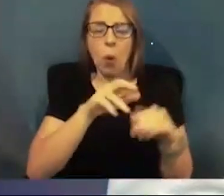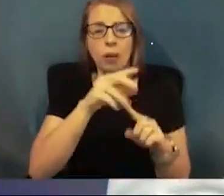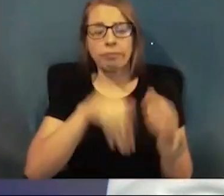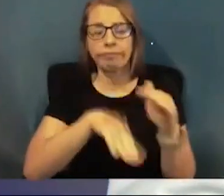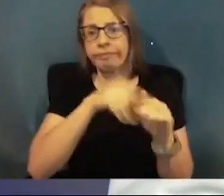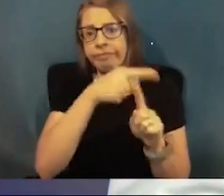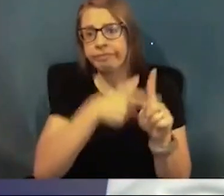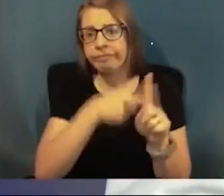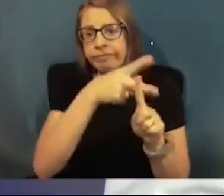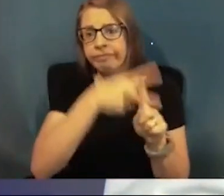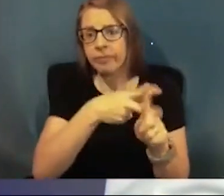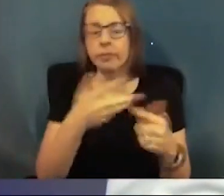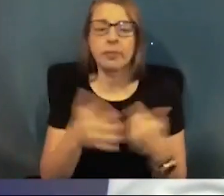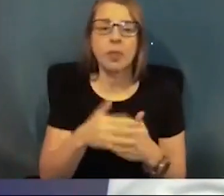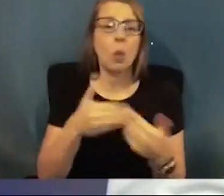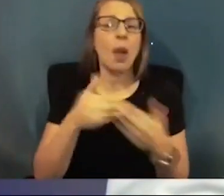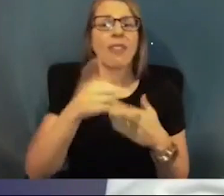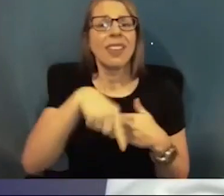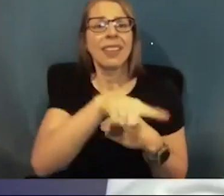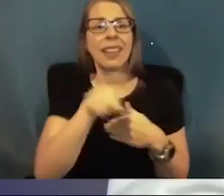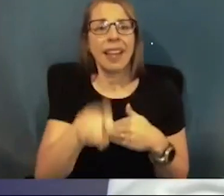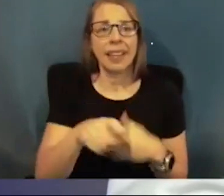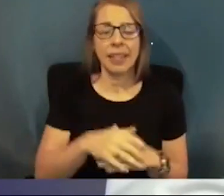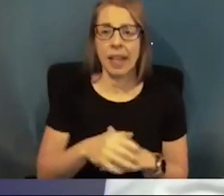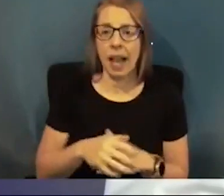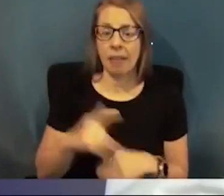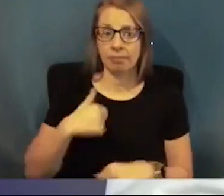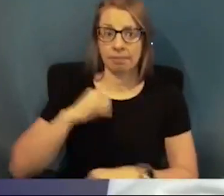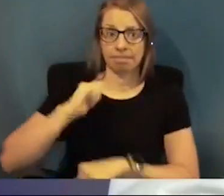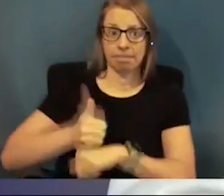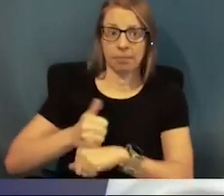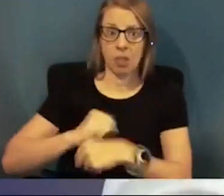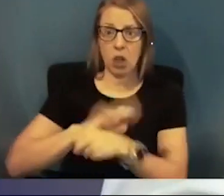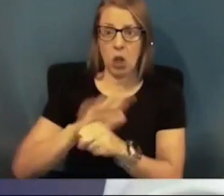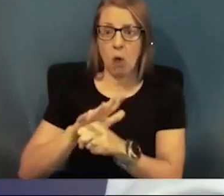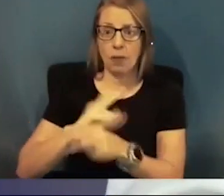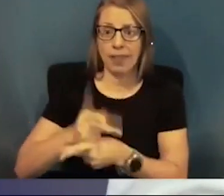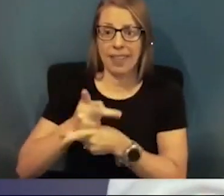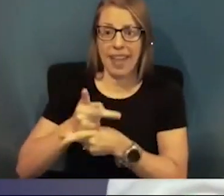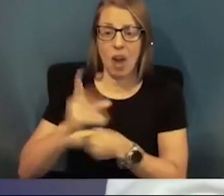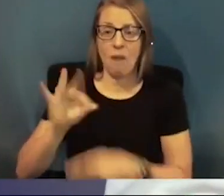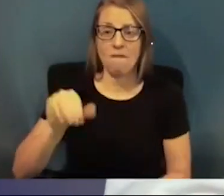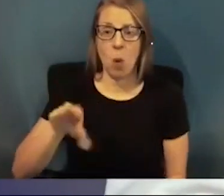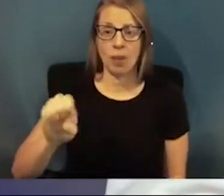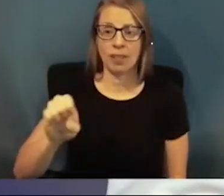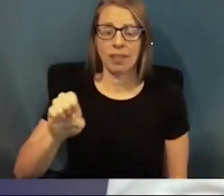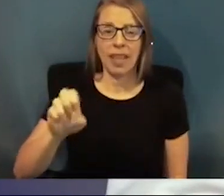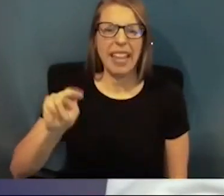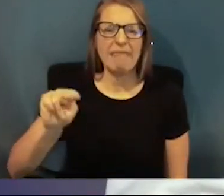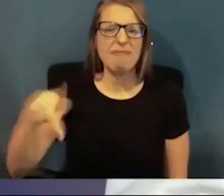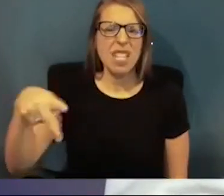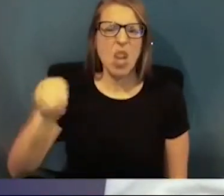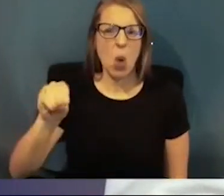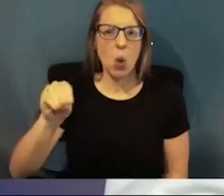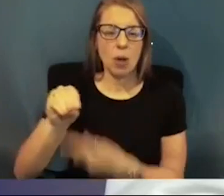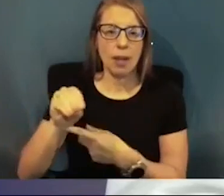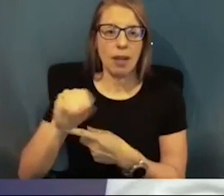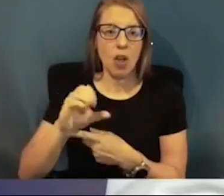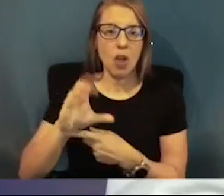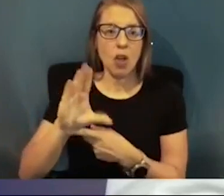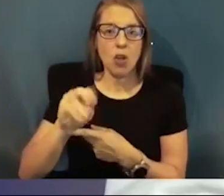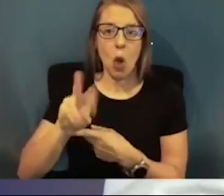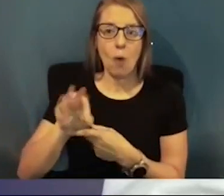I incorporated and founded a new not-for-profit, COVID Care Force. You can find it online, COVIDcareforce.com.